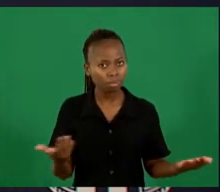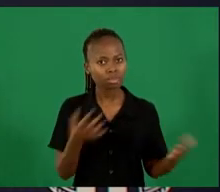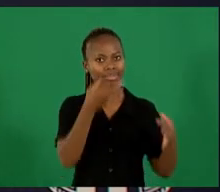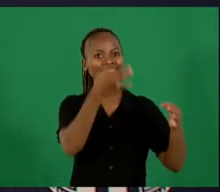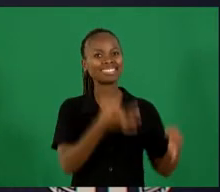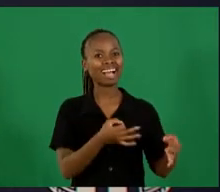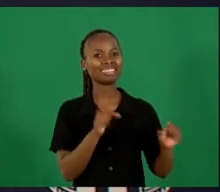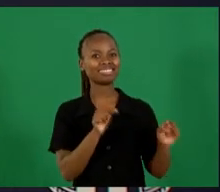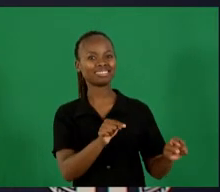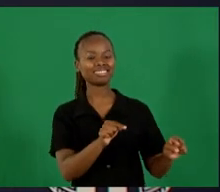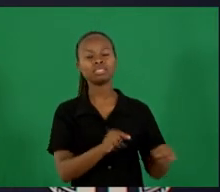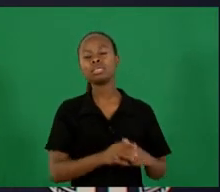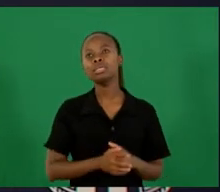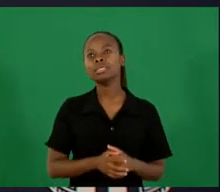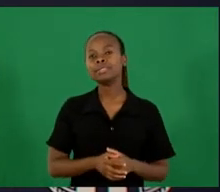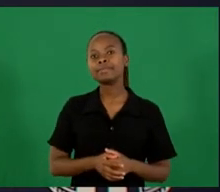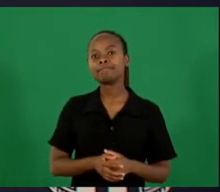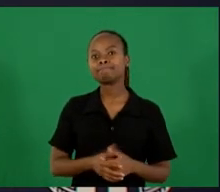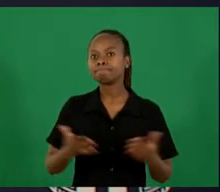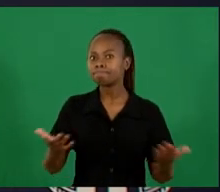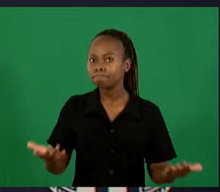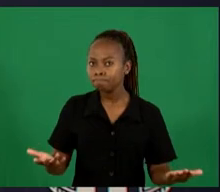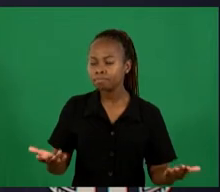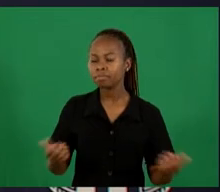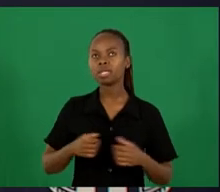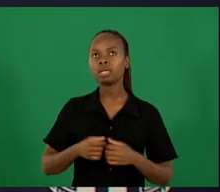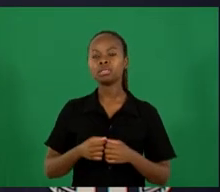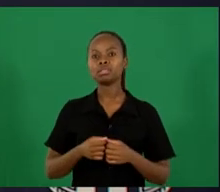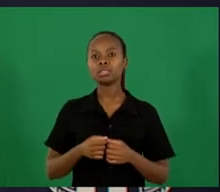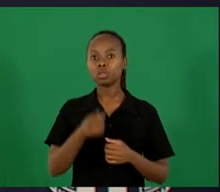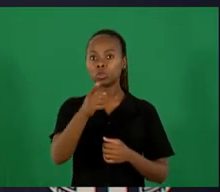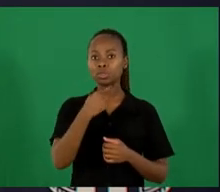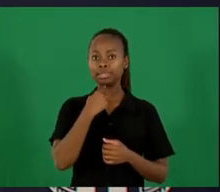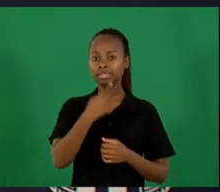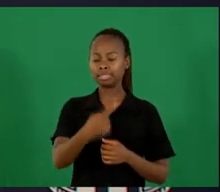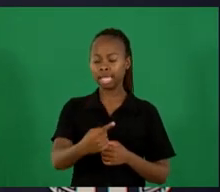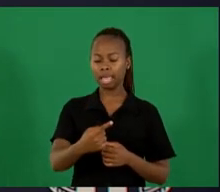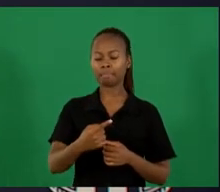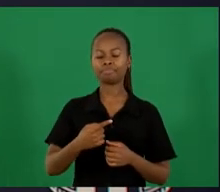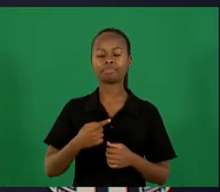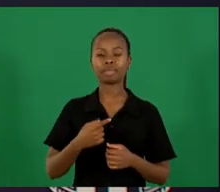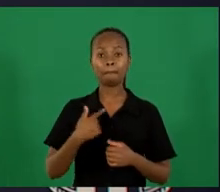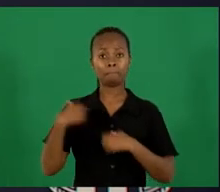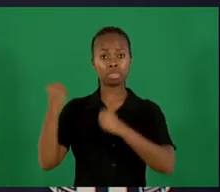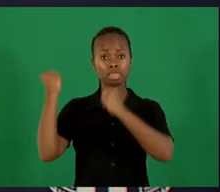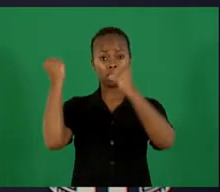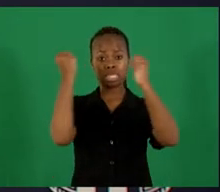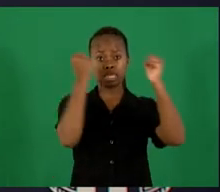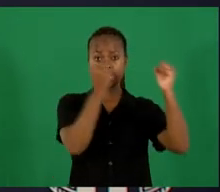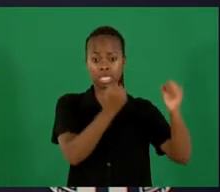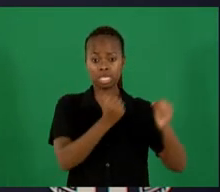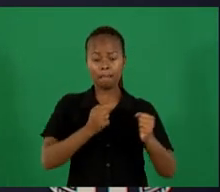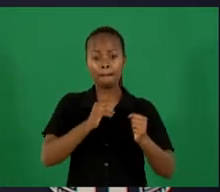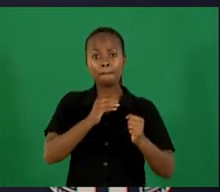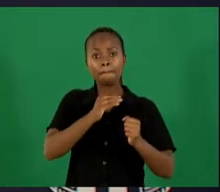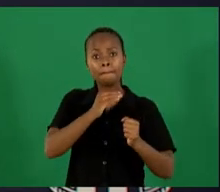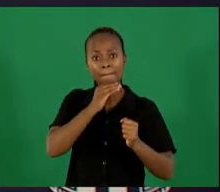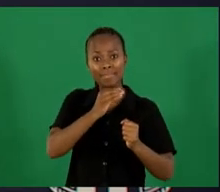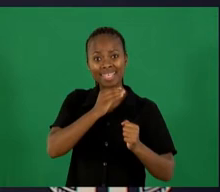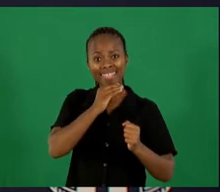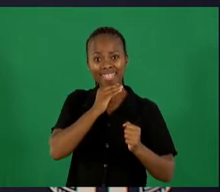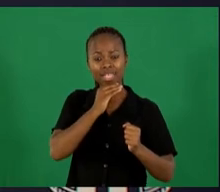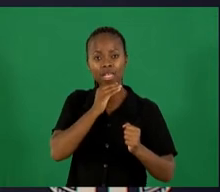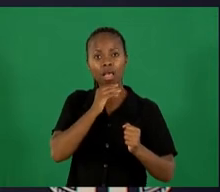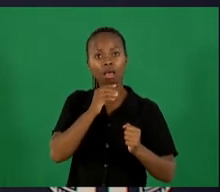you ask the question, the tone of the statement seemed to suggest that a higher hike was